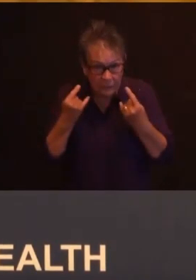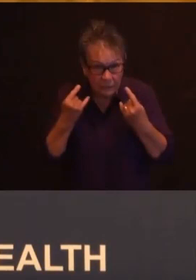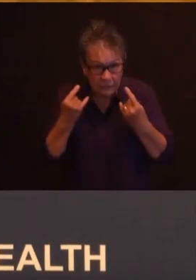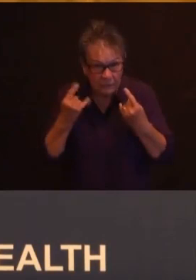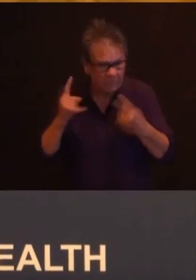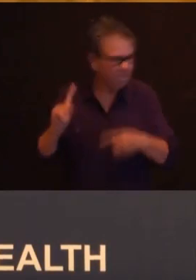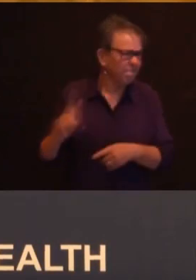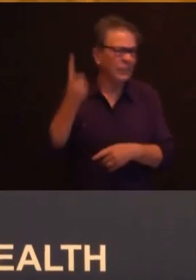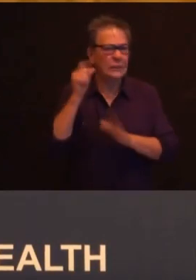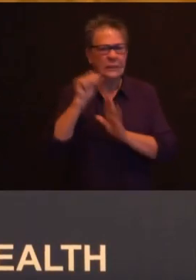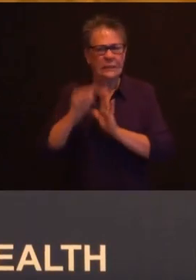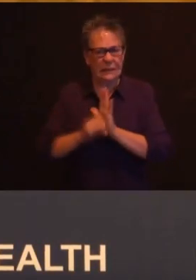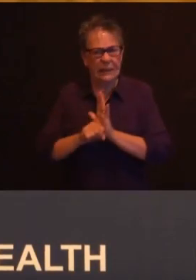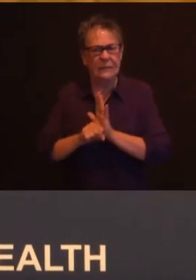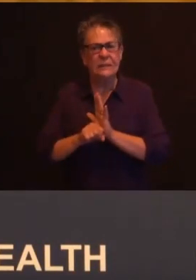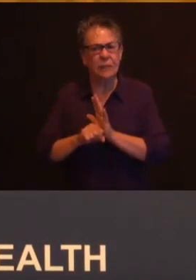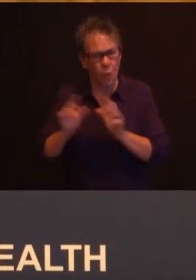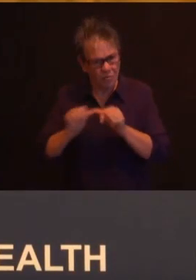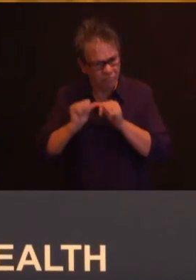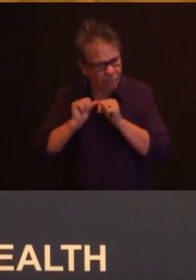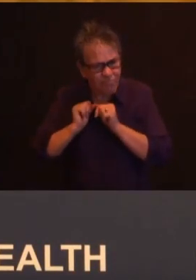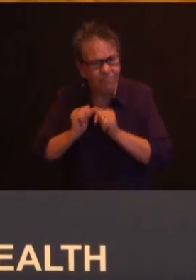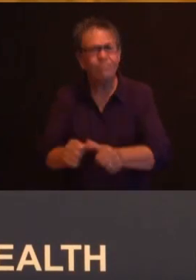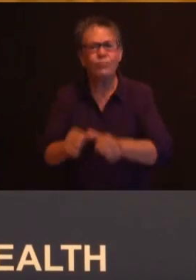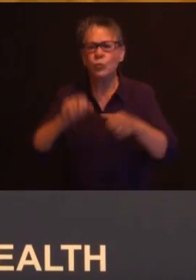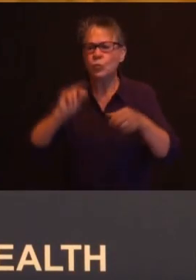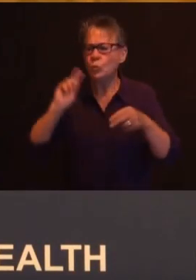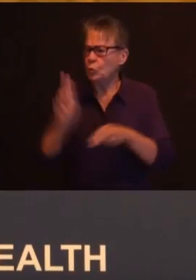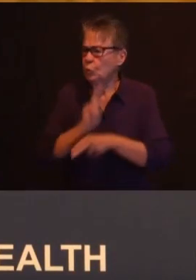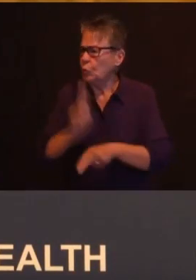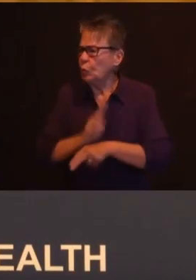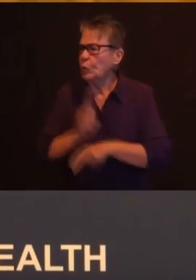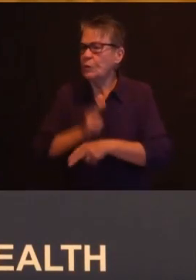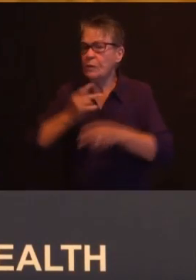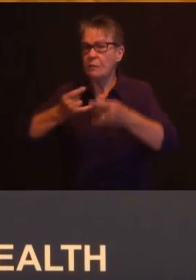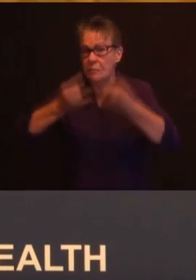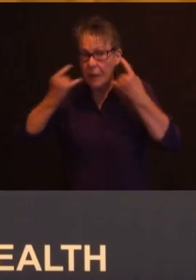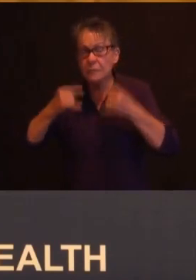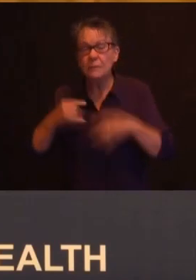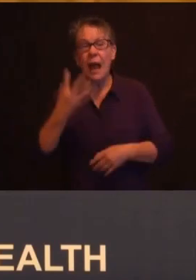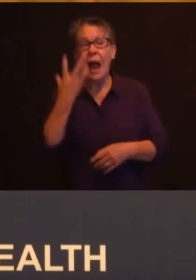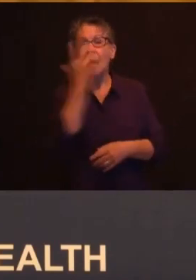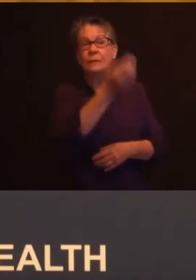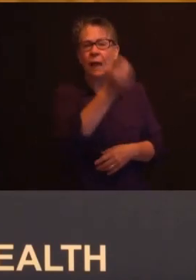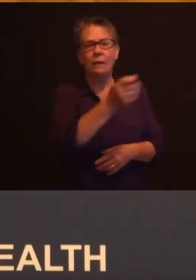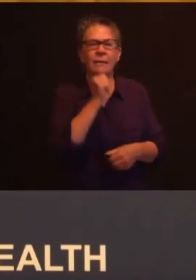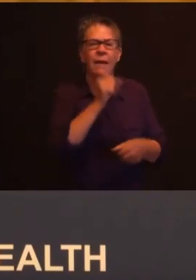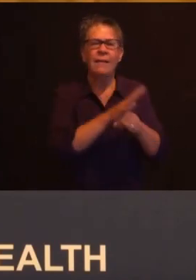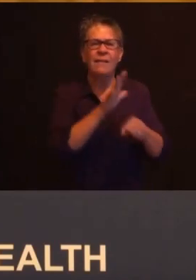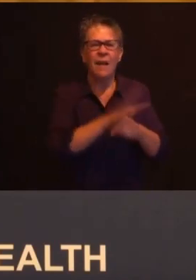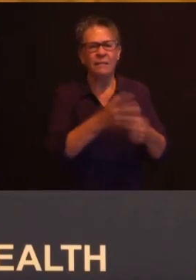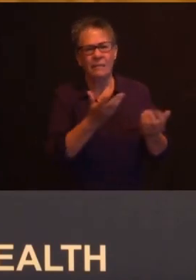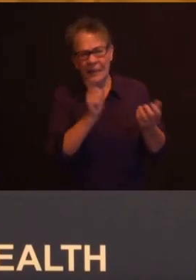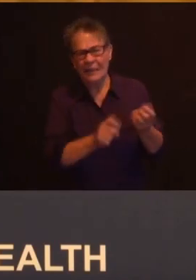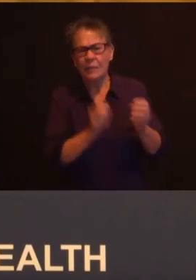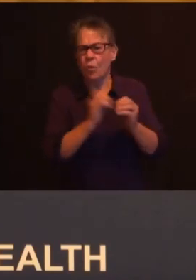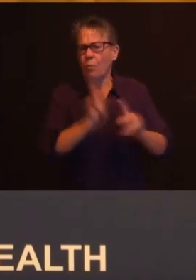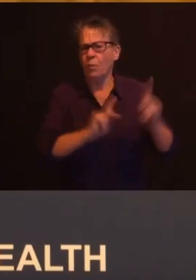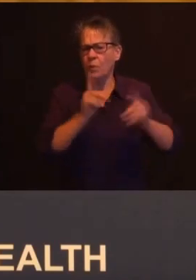are, Judy and the rest of us are looking at this. You know, I think I've said this. I'll repeat it again